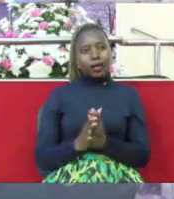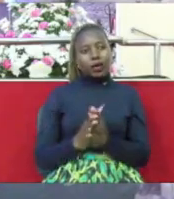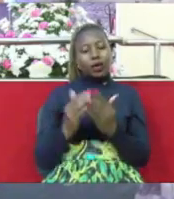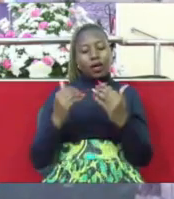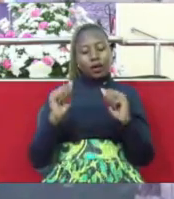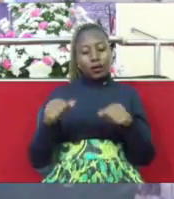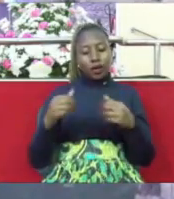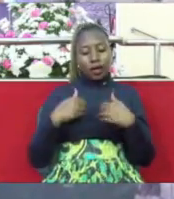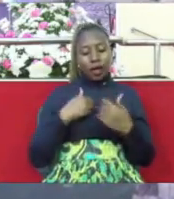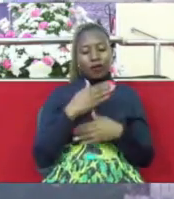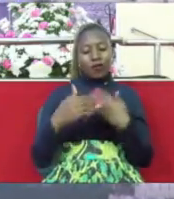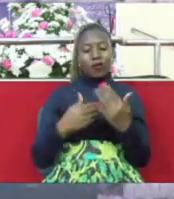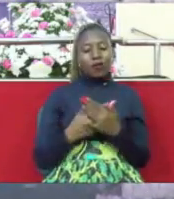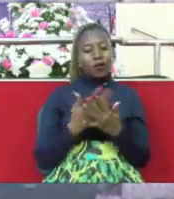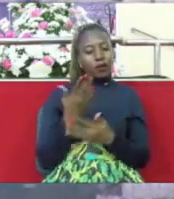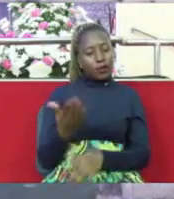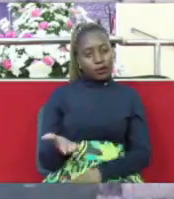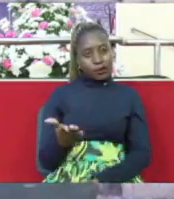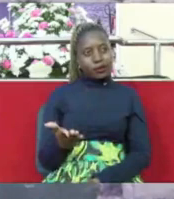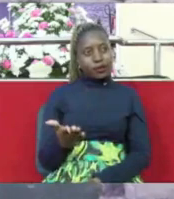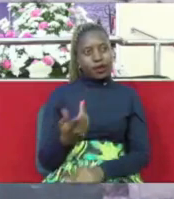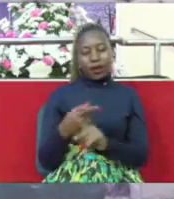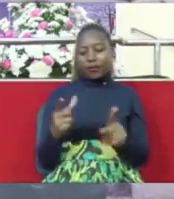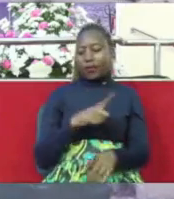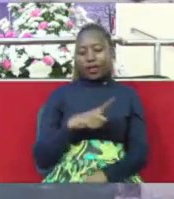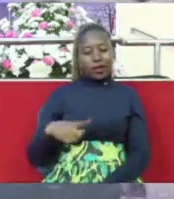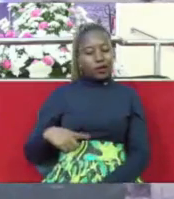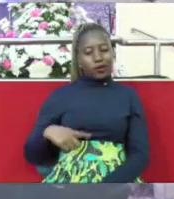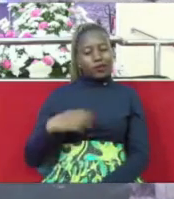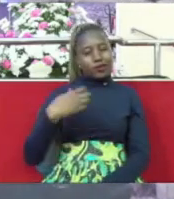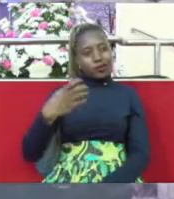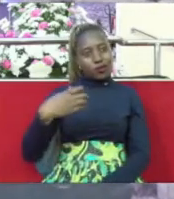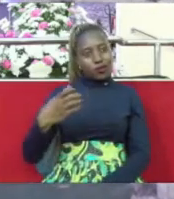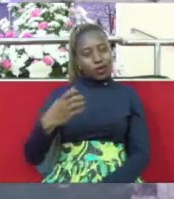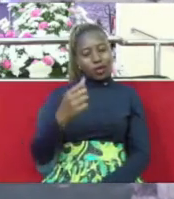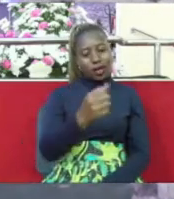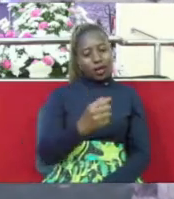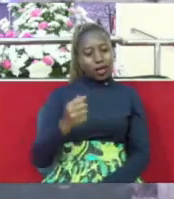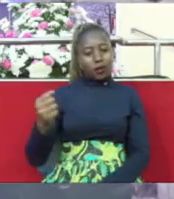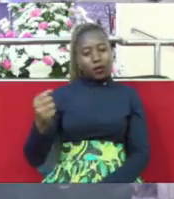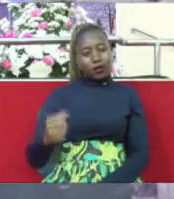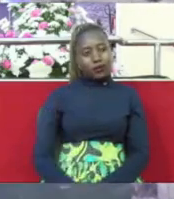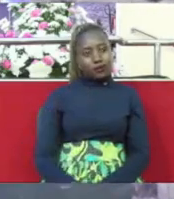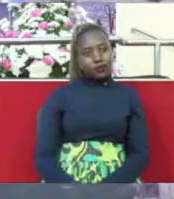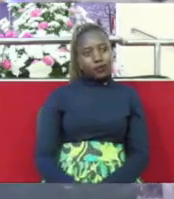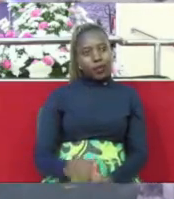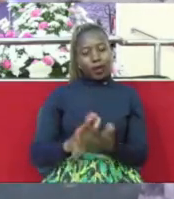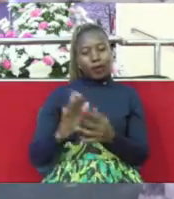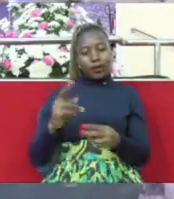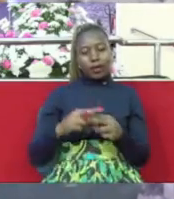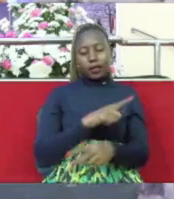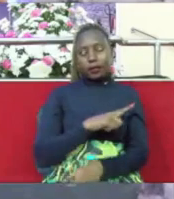all those. Unaweza kuwa na hivyo vyote. But the Lord is knocking at the door. Lakini Bwana bado anabisha katika mlango. Praise the name of the Lord. Bwana